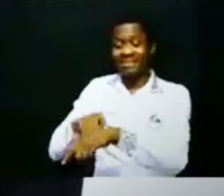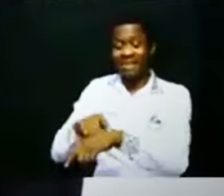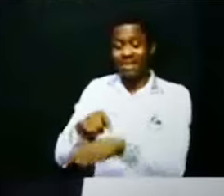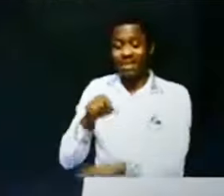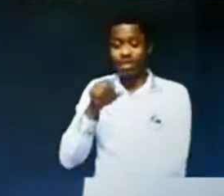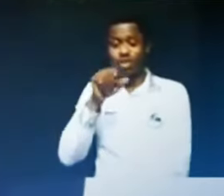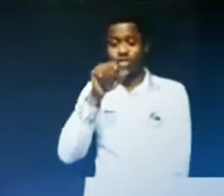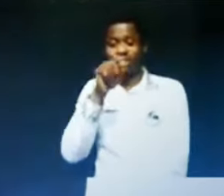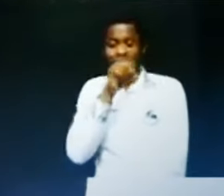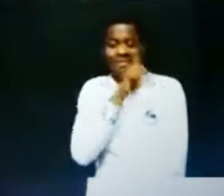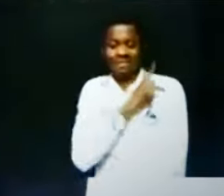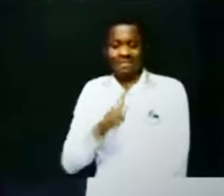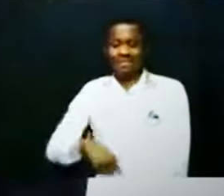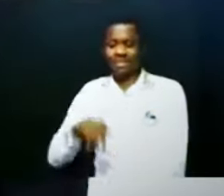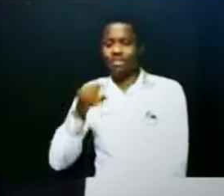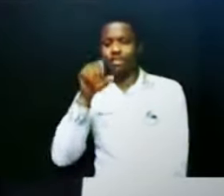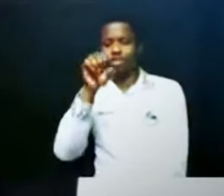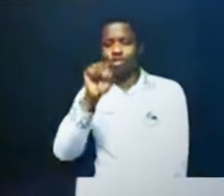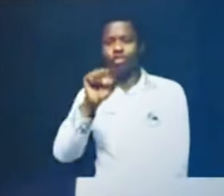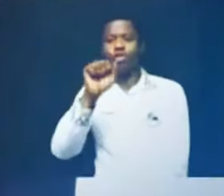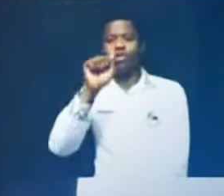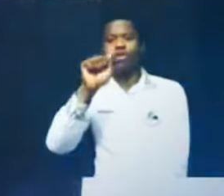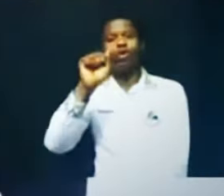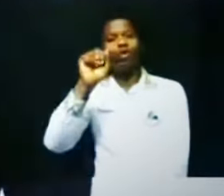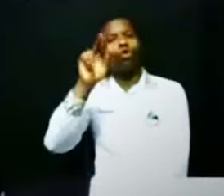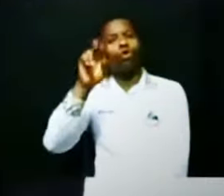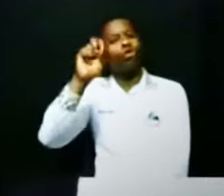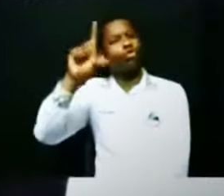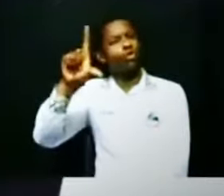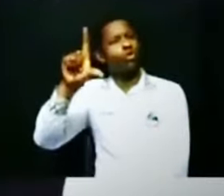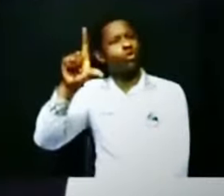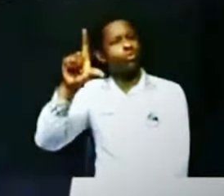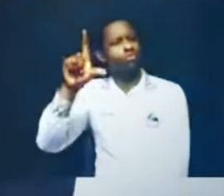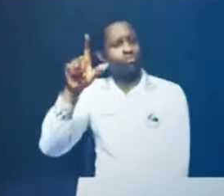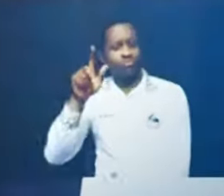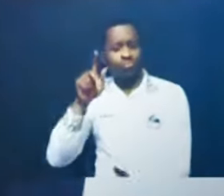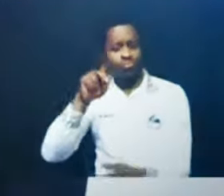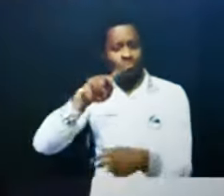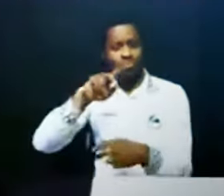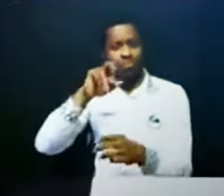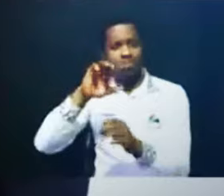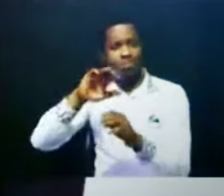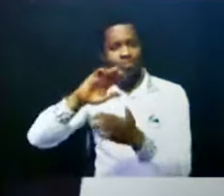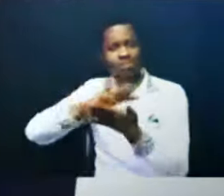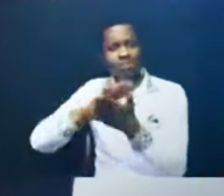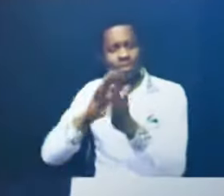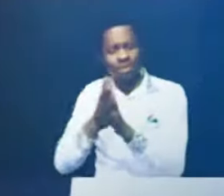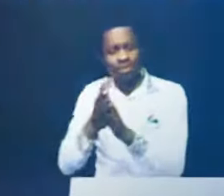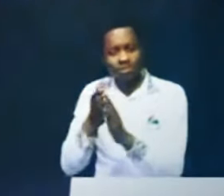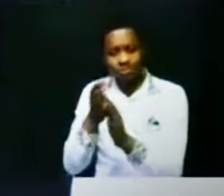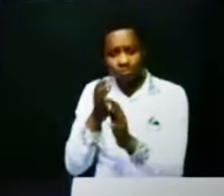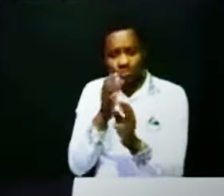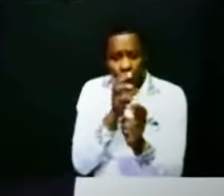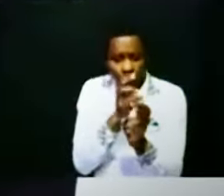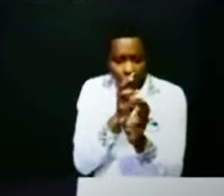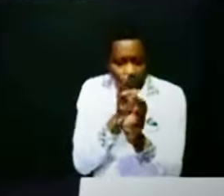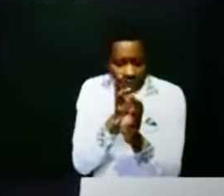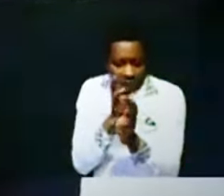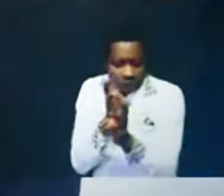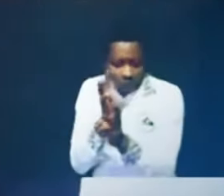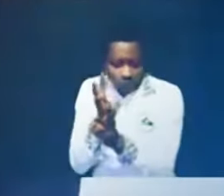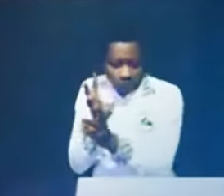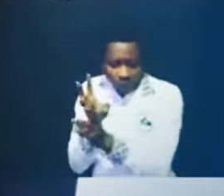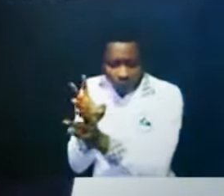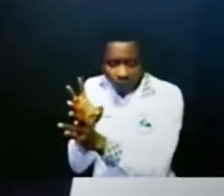a close eye. Now, the New Living Translation says that from that time on,